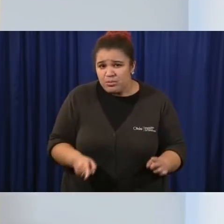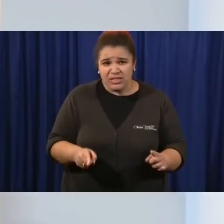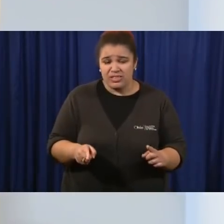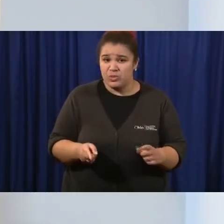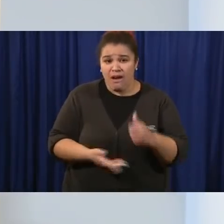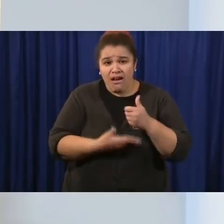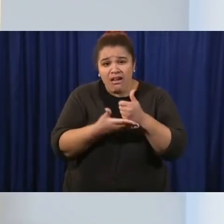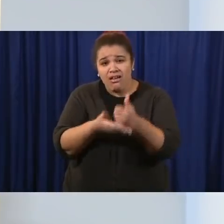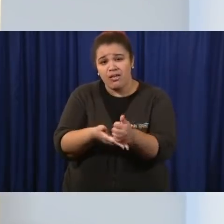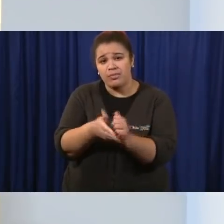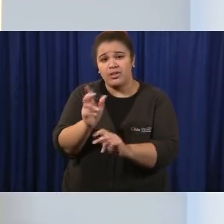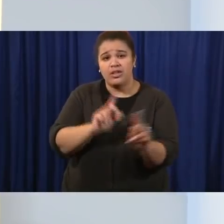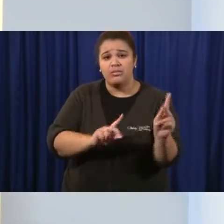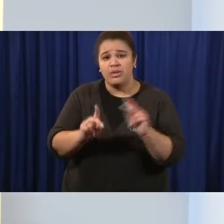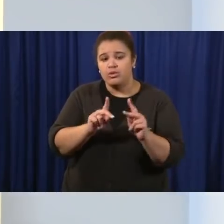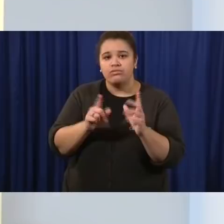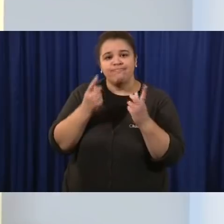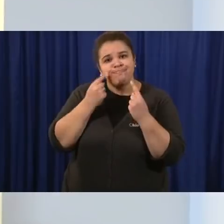system?